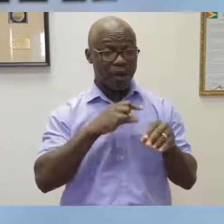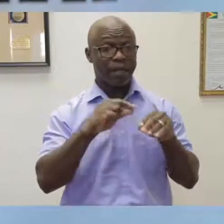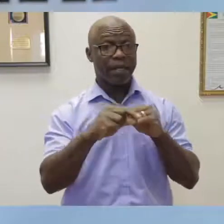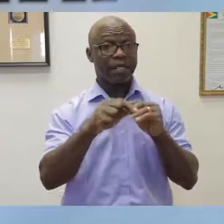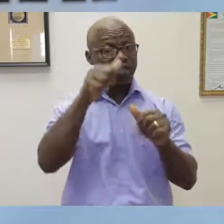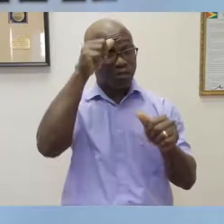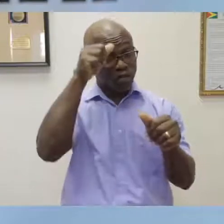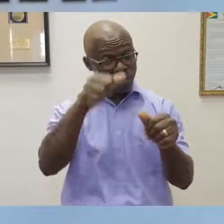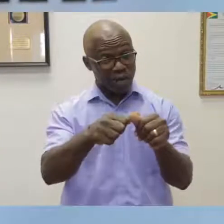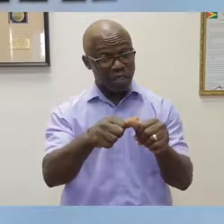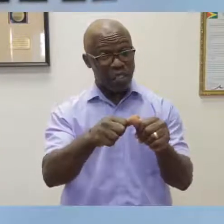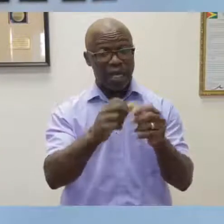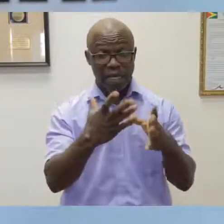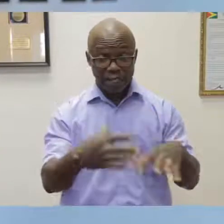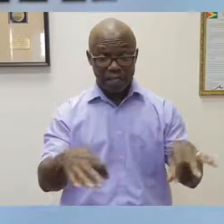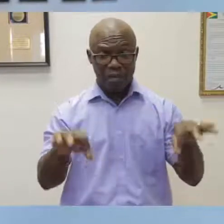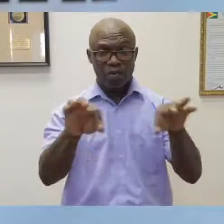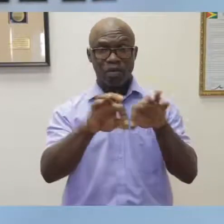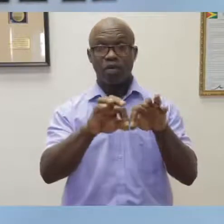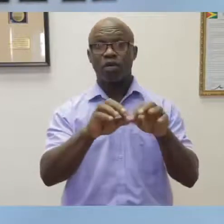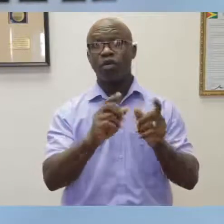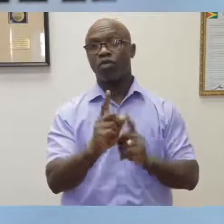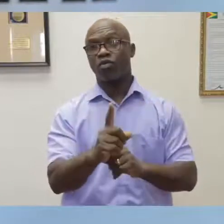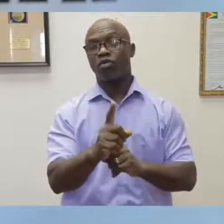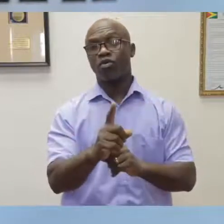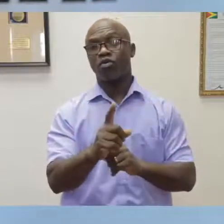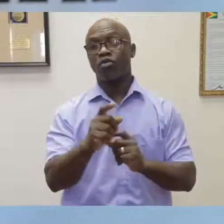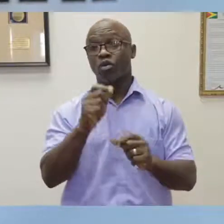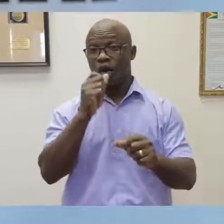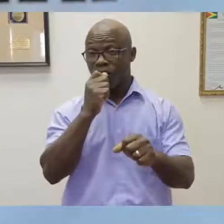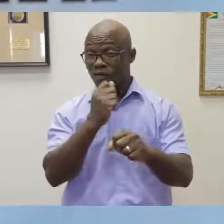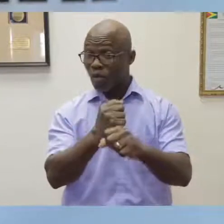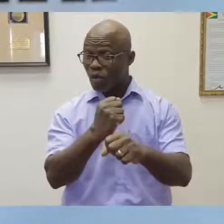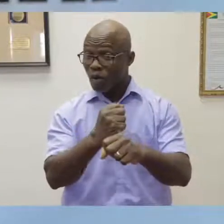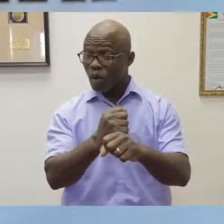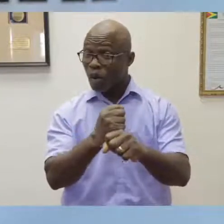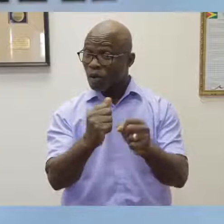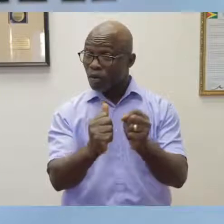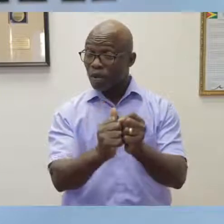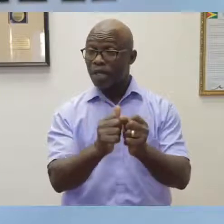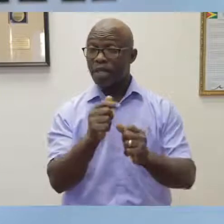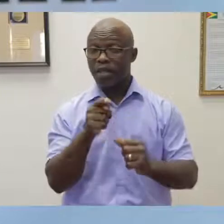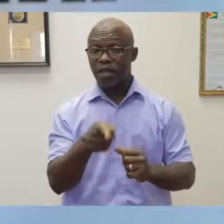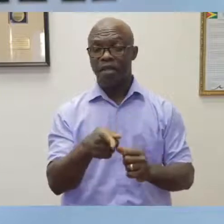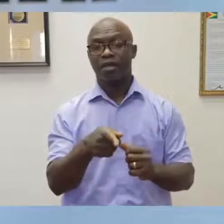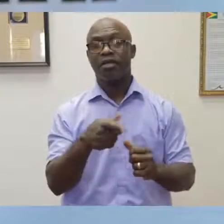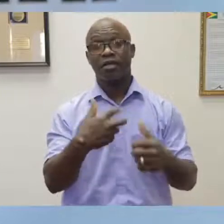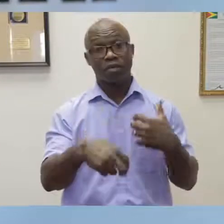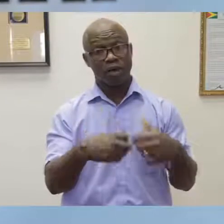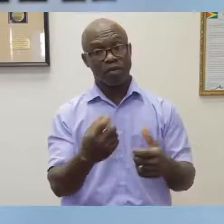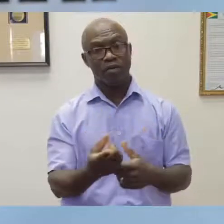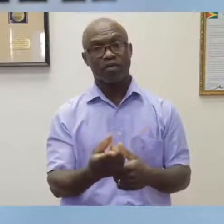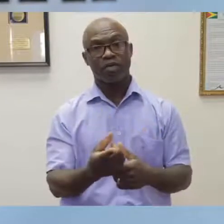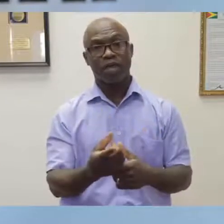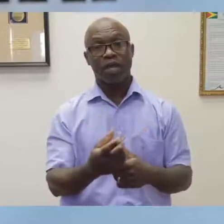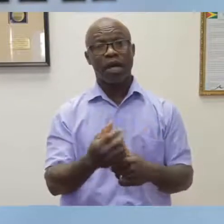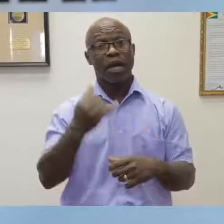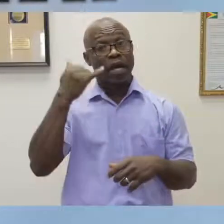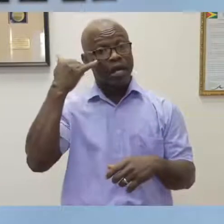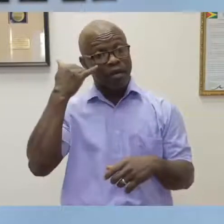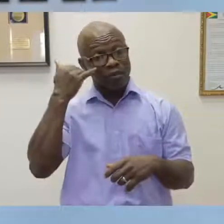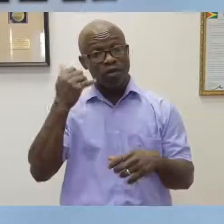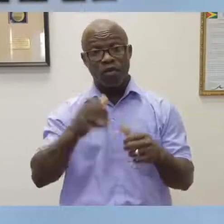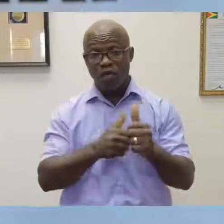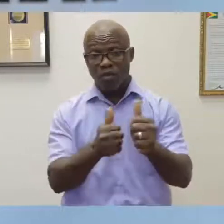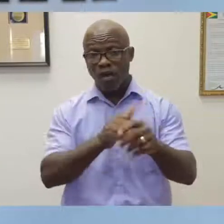of the important role you have to play in this crisis. If you follow all